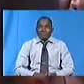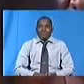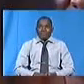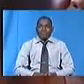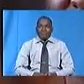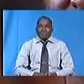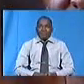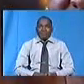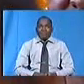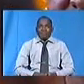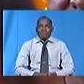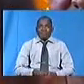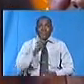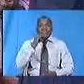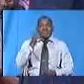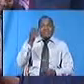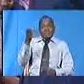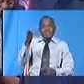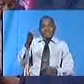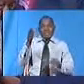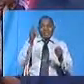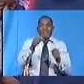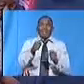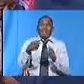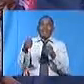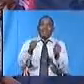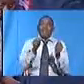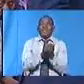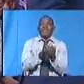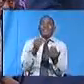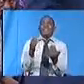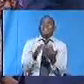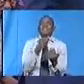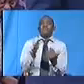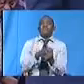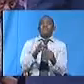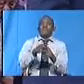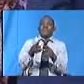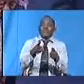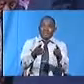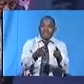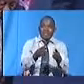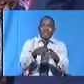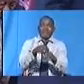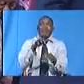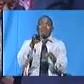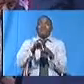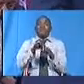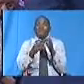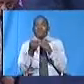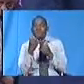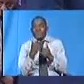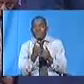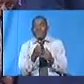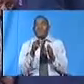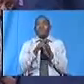Wouldn't they resort to these simple practical steps, noting irregularity, reporting in